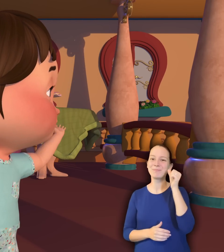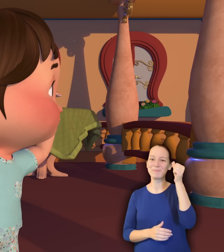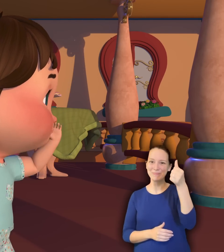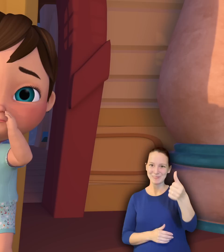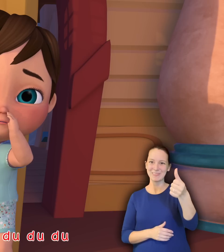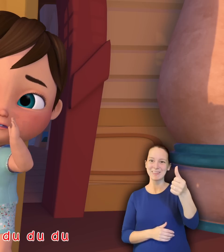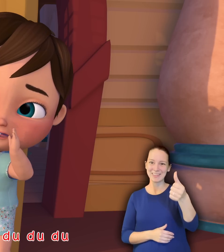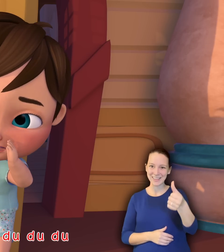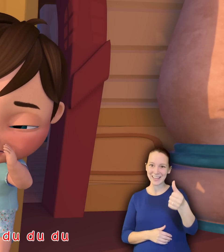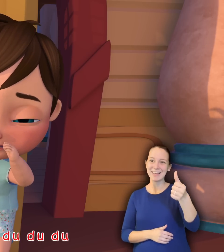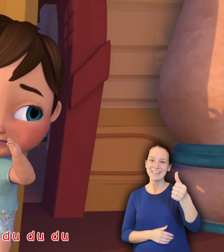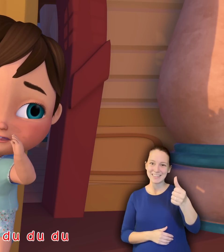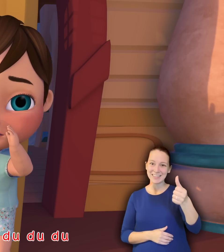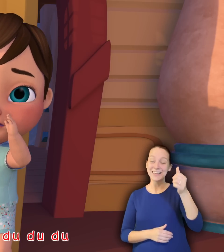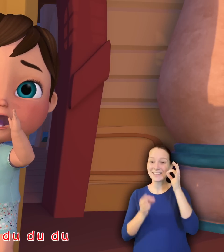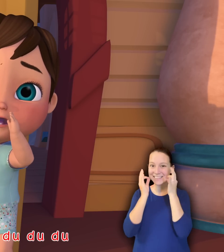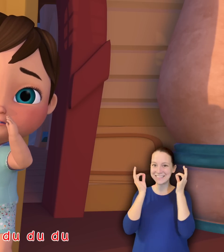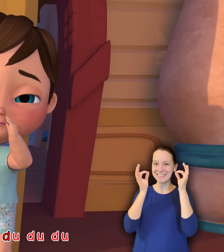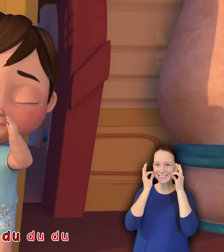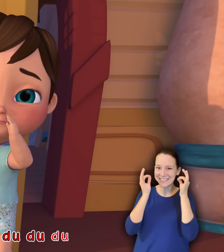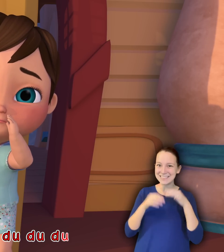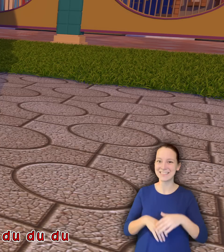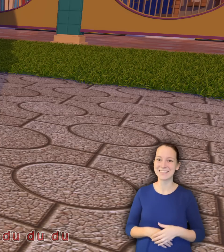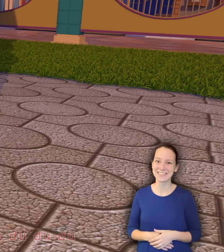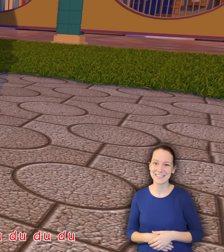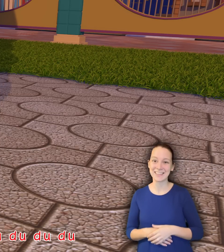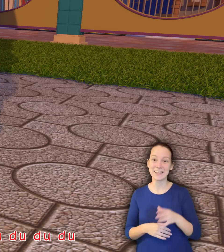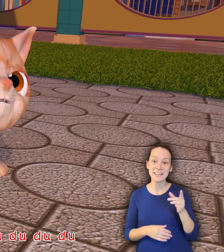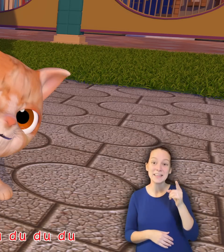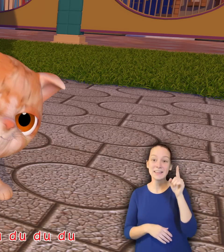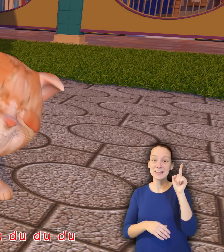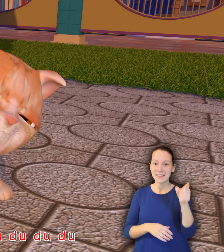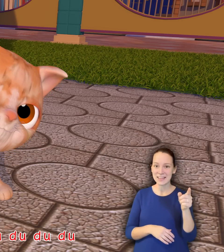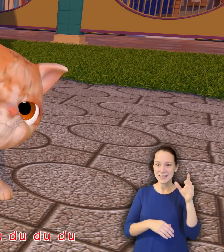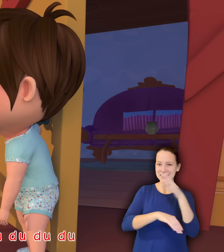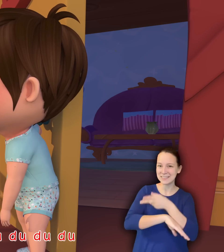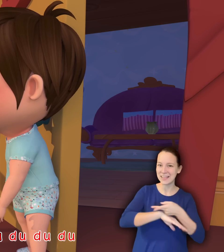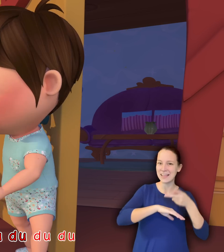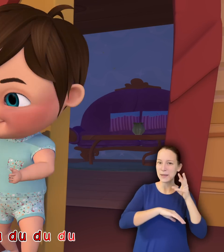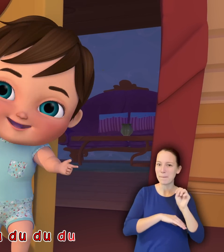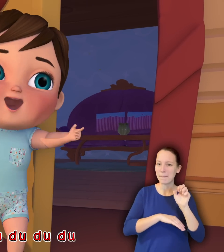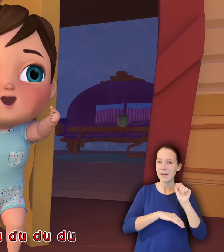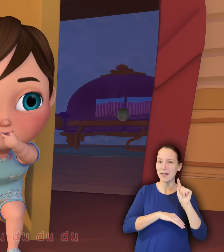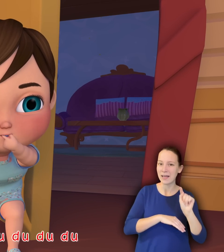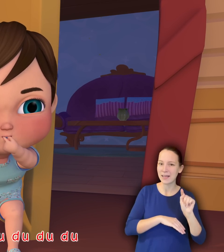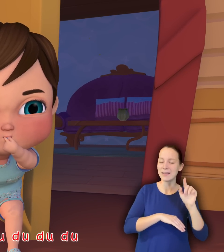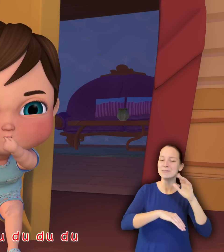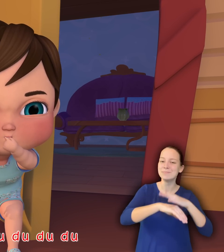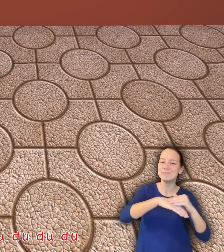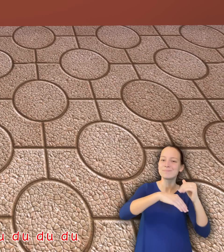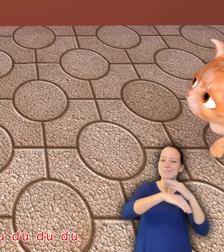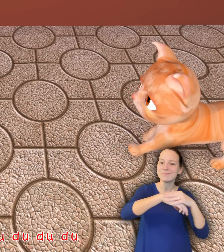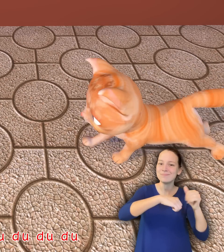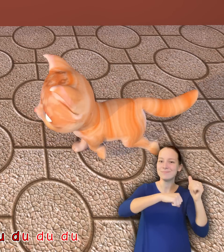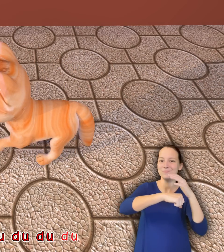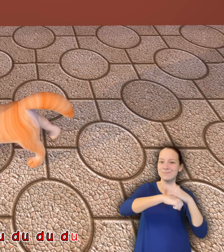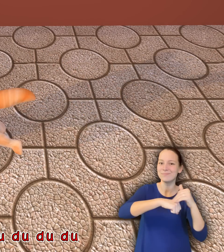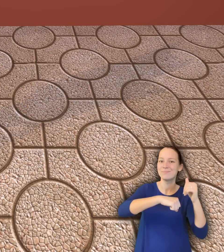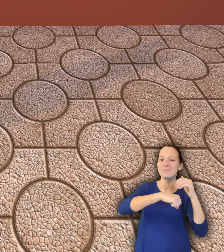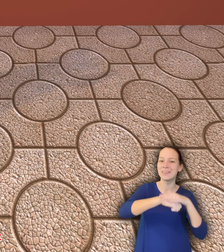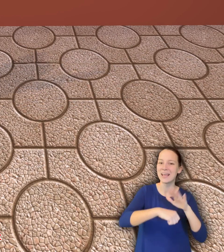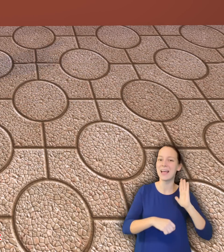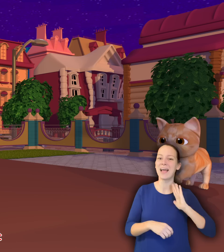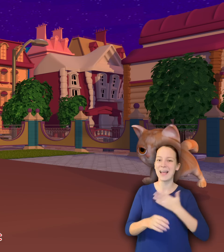day. Kitty cat on the mat. Pat and pat